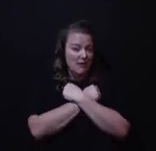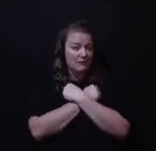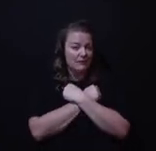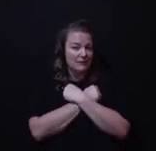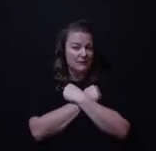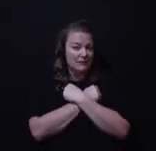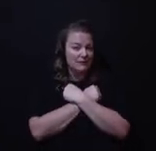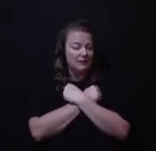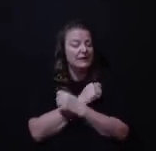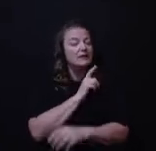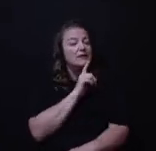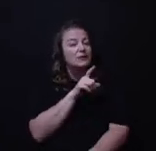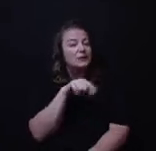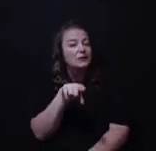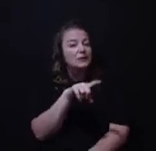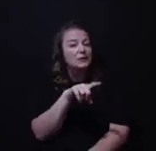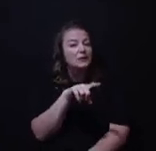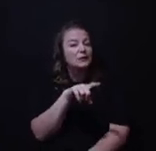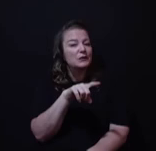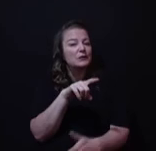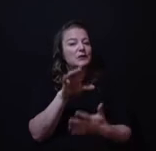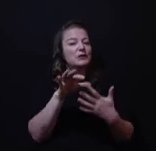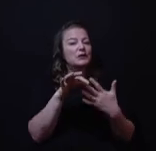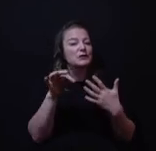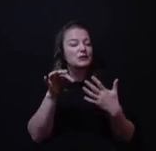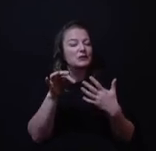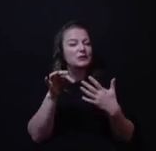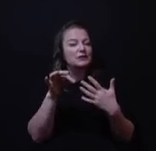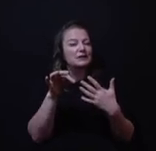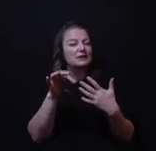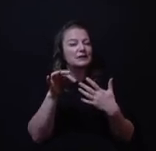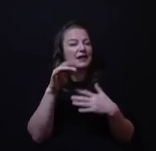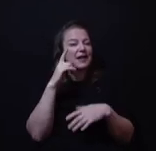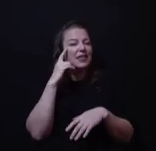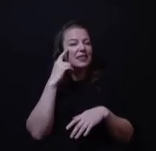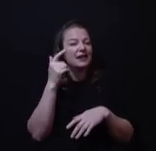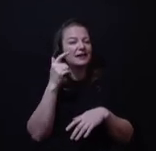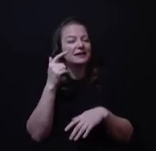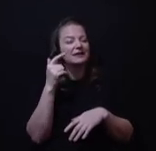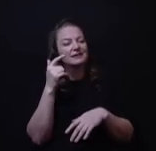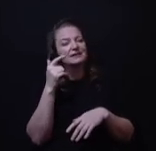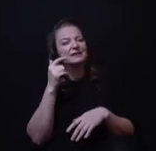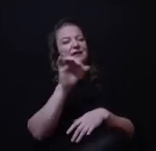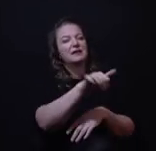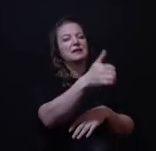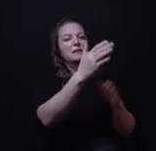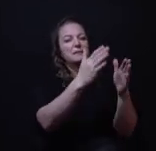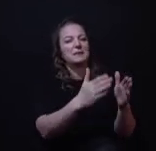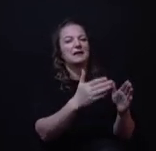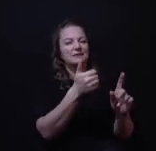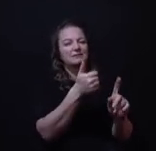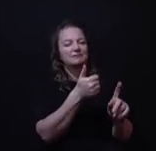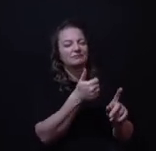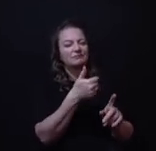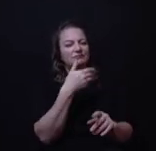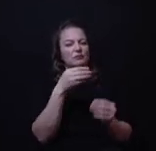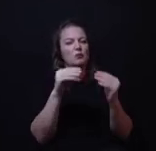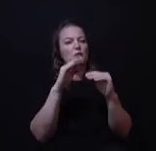Do you choose selflessness so that someone else can advance?